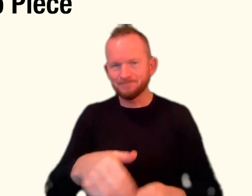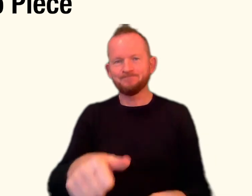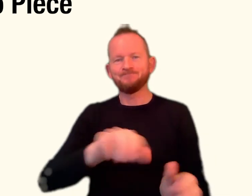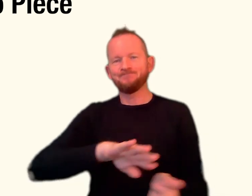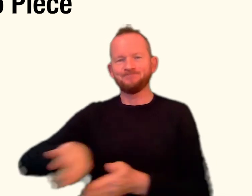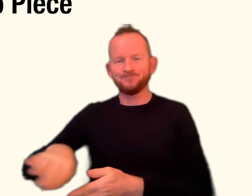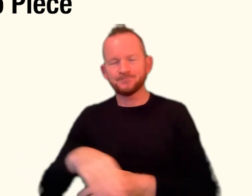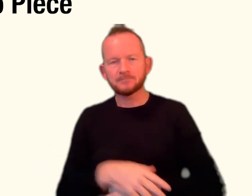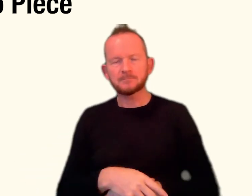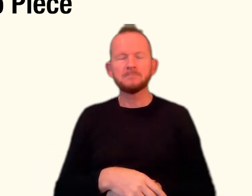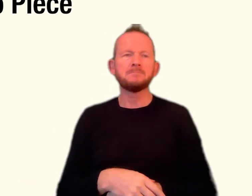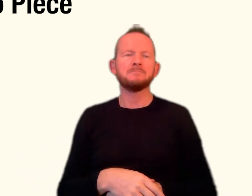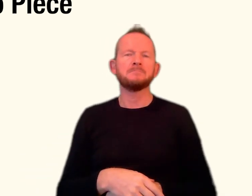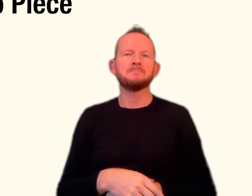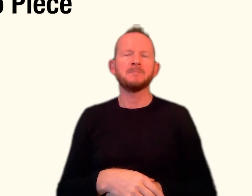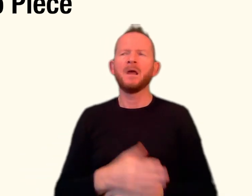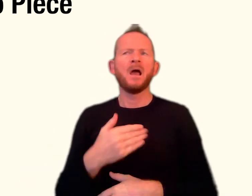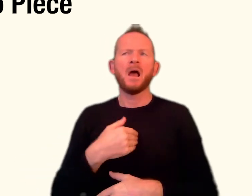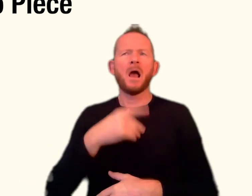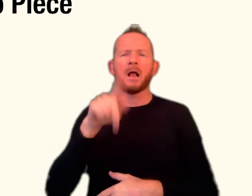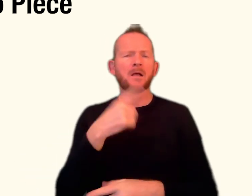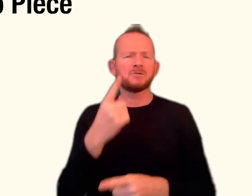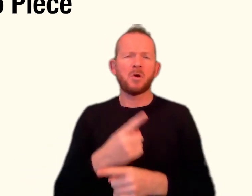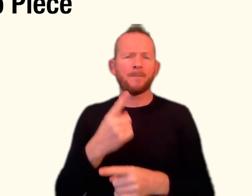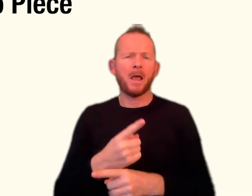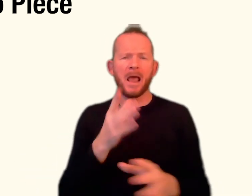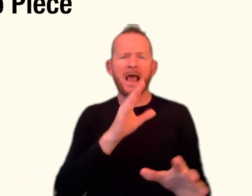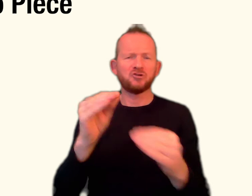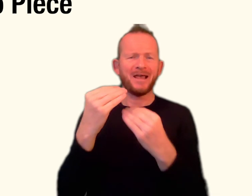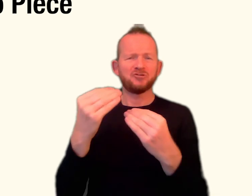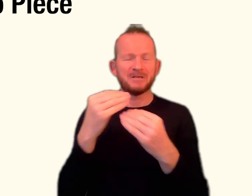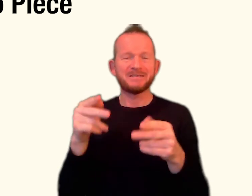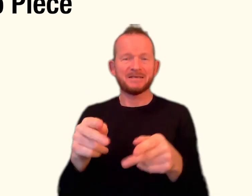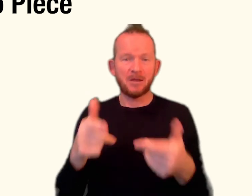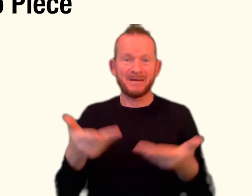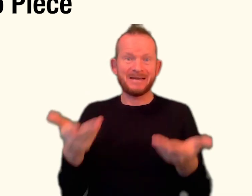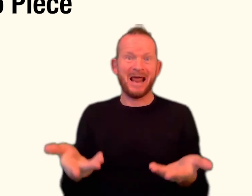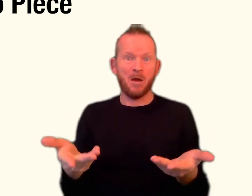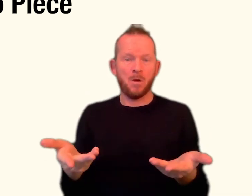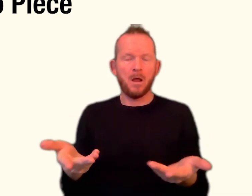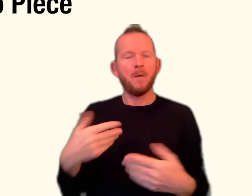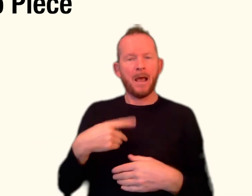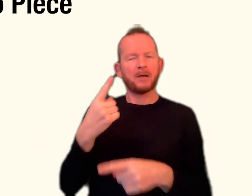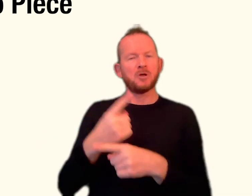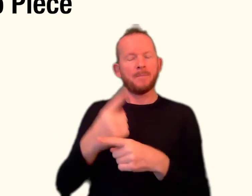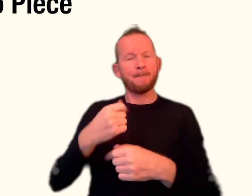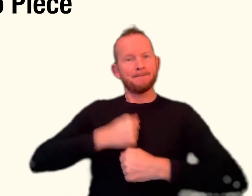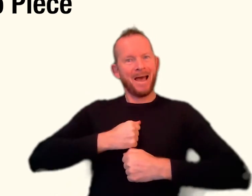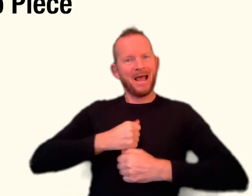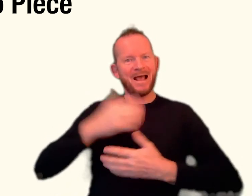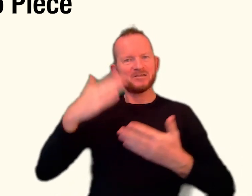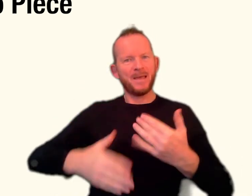can't talk about the education system right now, but I can talk about my own experience and how